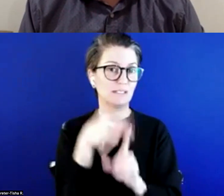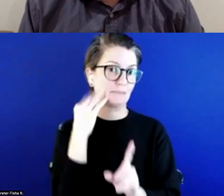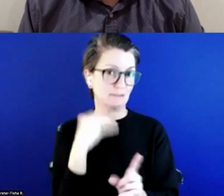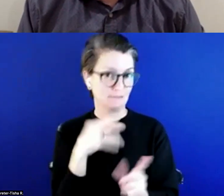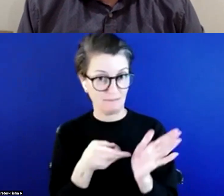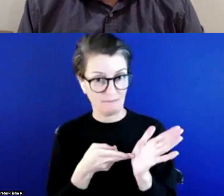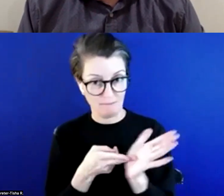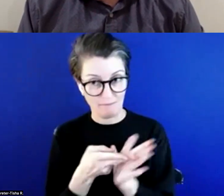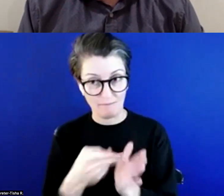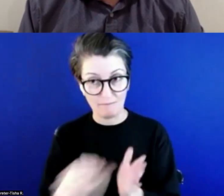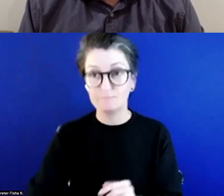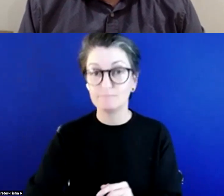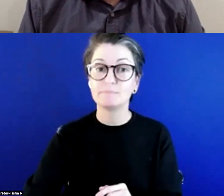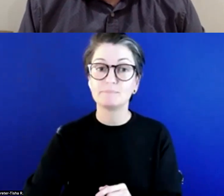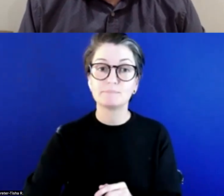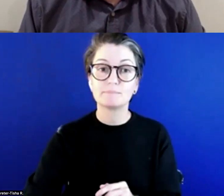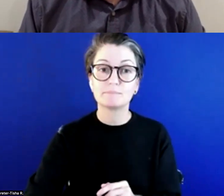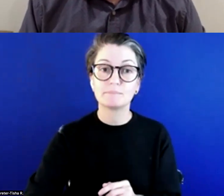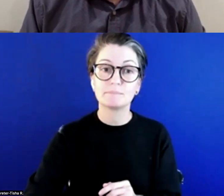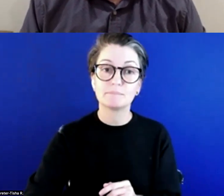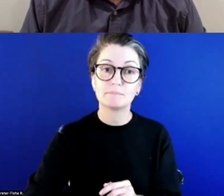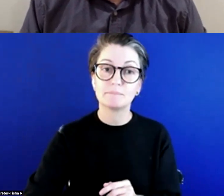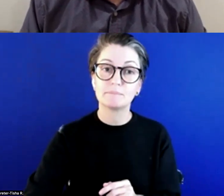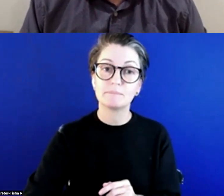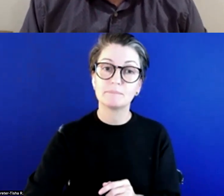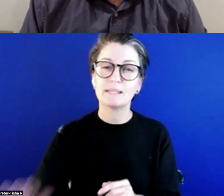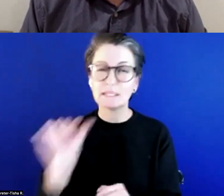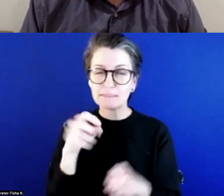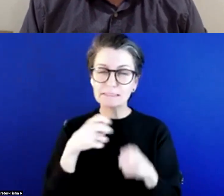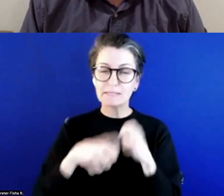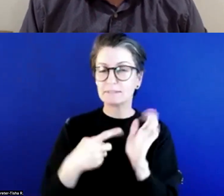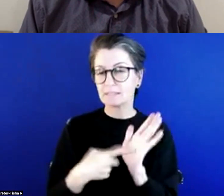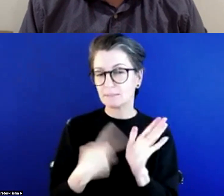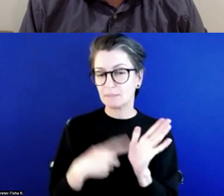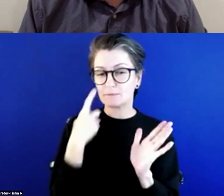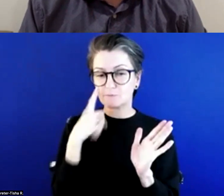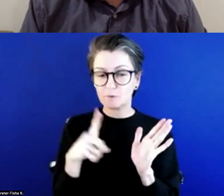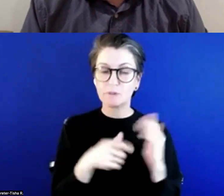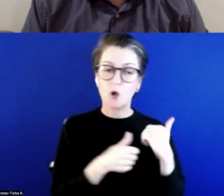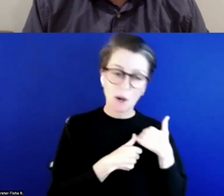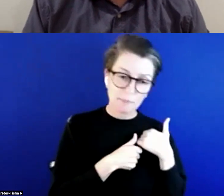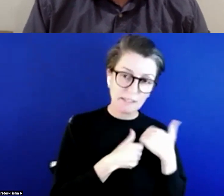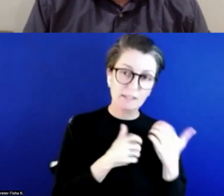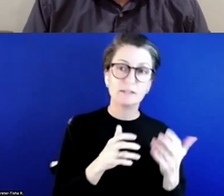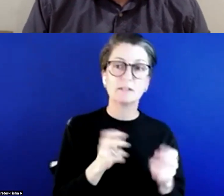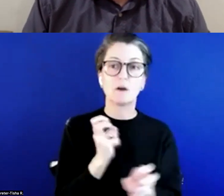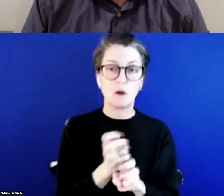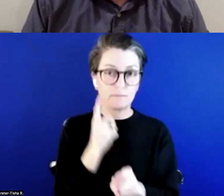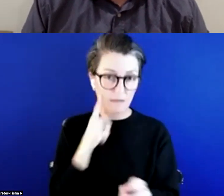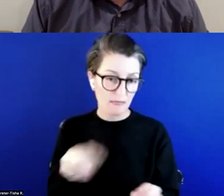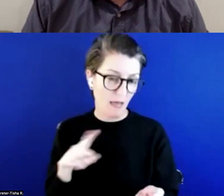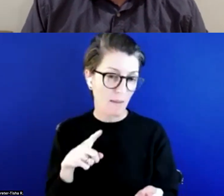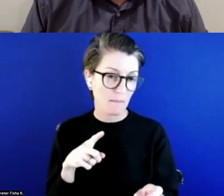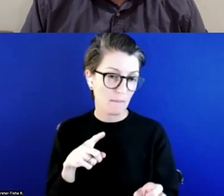it's kind of difficult sometimes when it comes to the Army and it's hard for them to